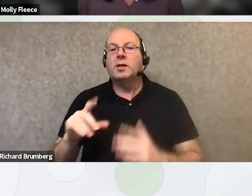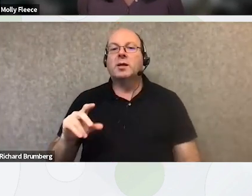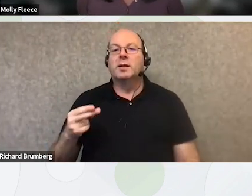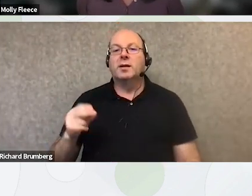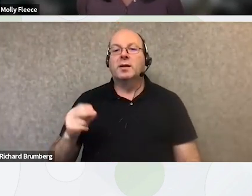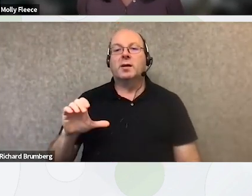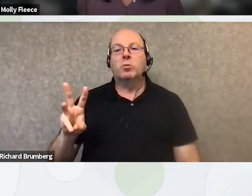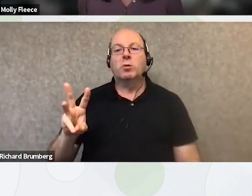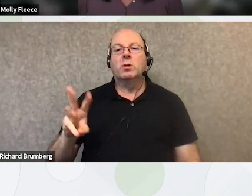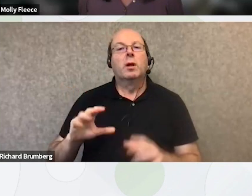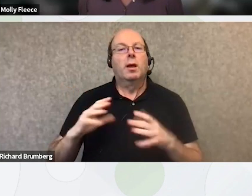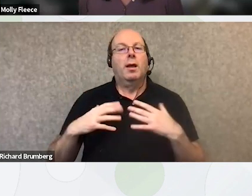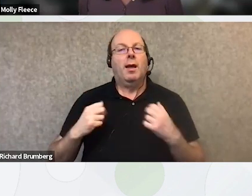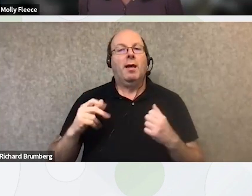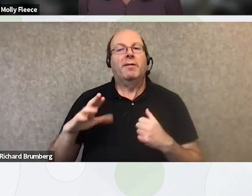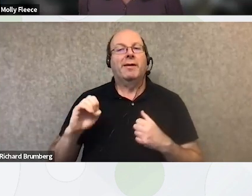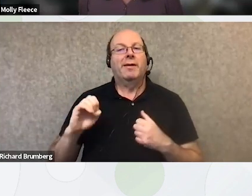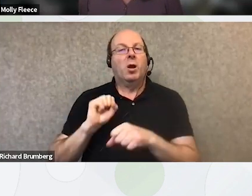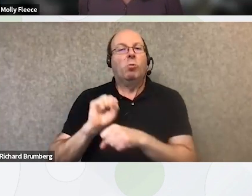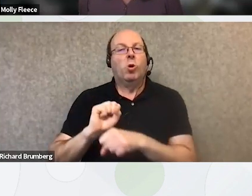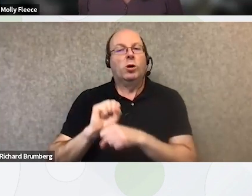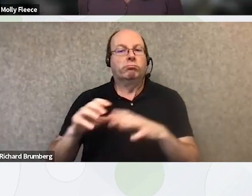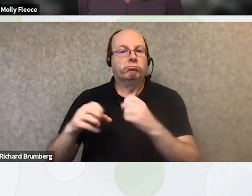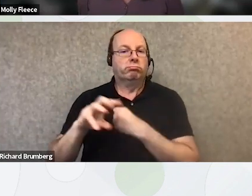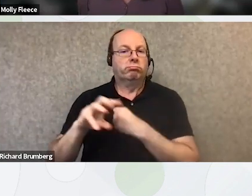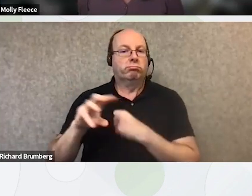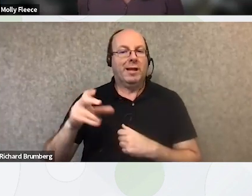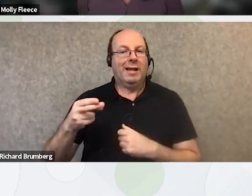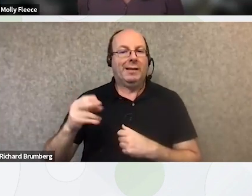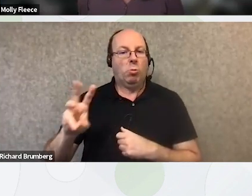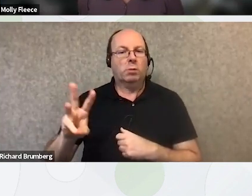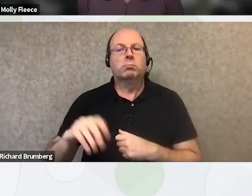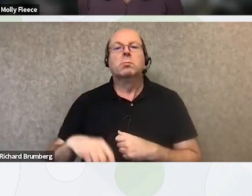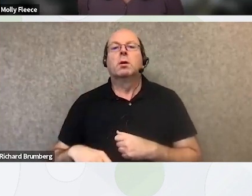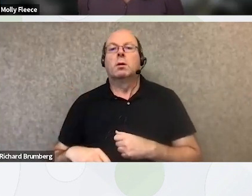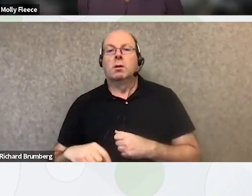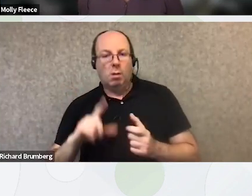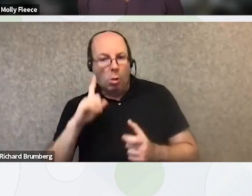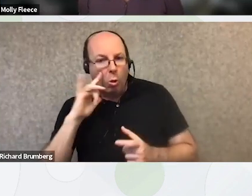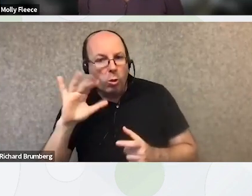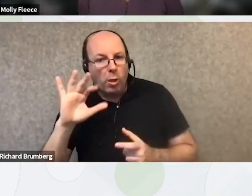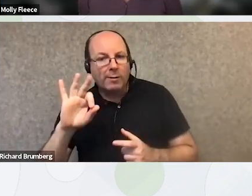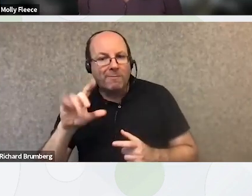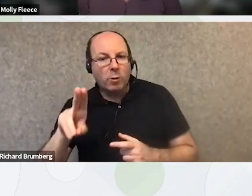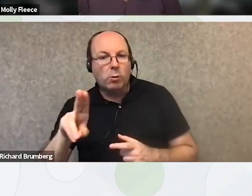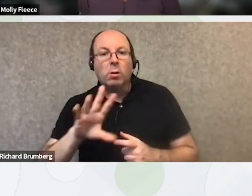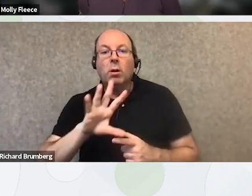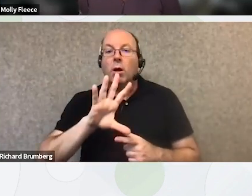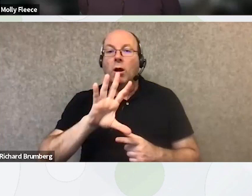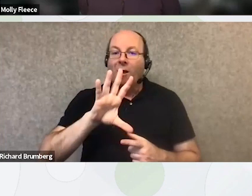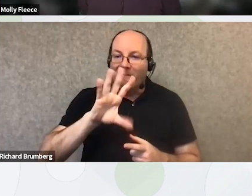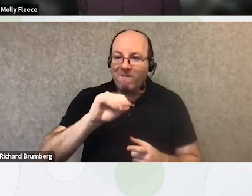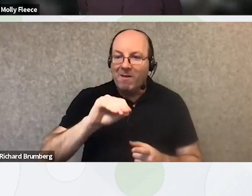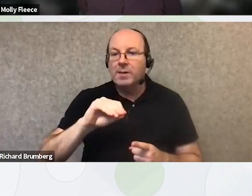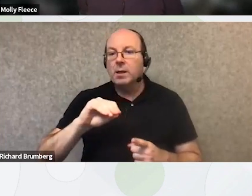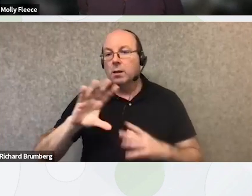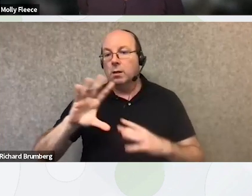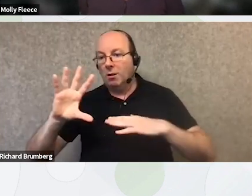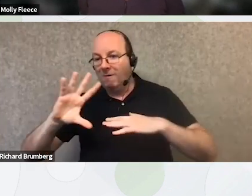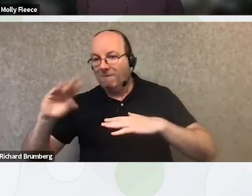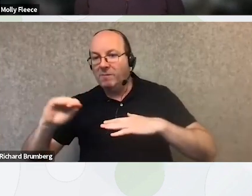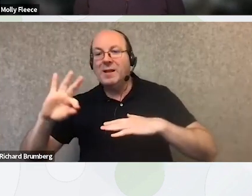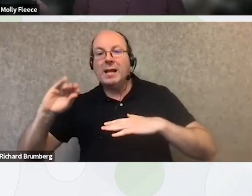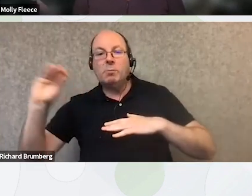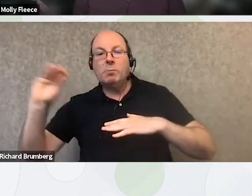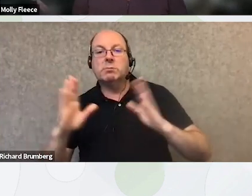who experienced influenza-like illness symptoms, 50 to 90% of those who were surveyed